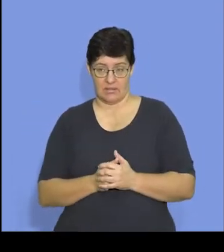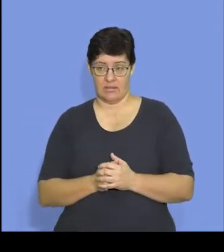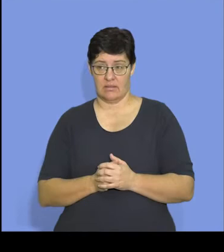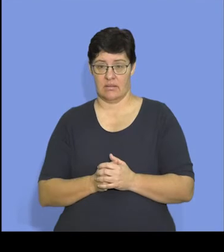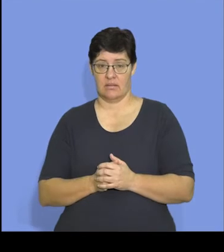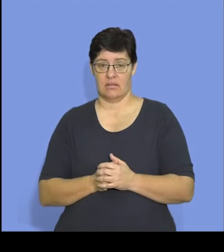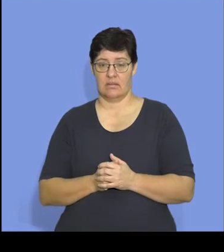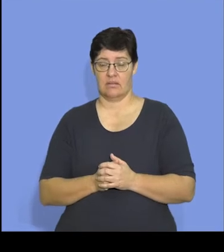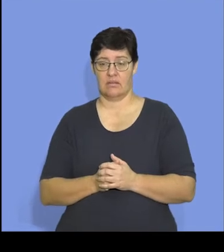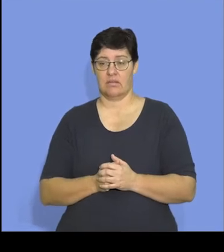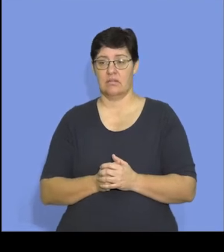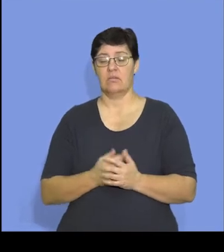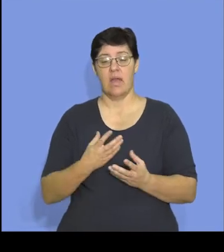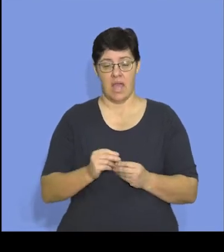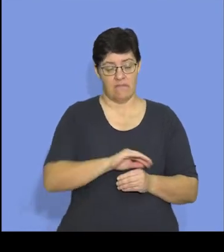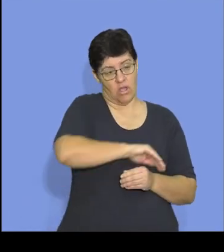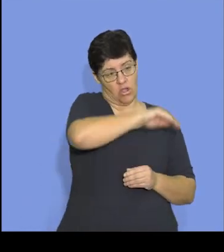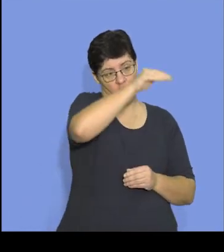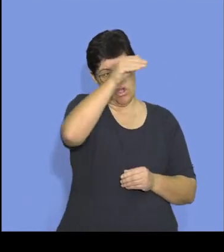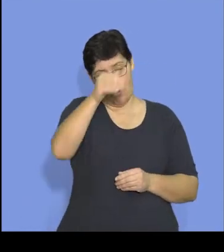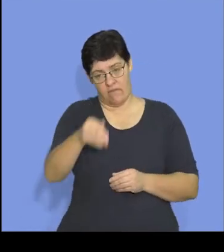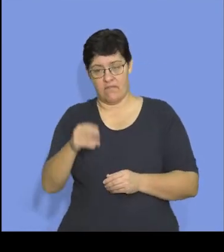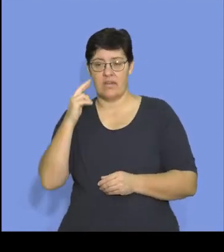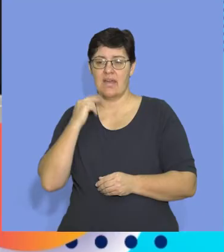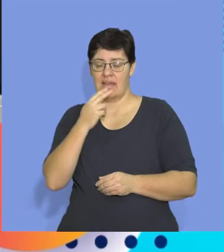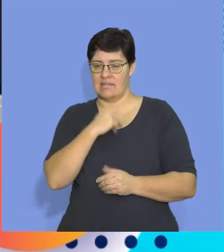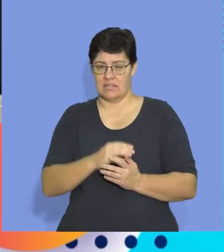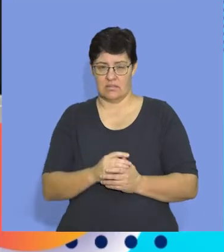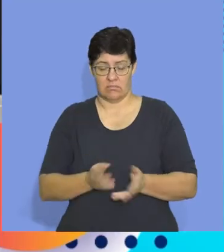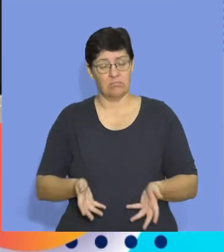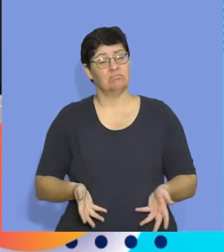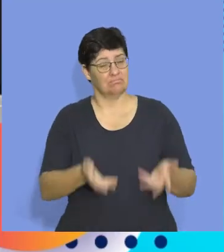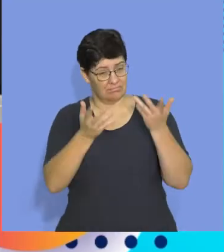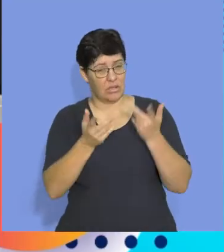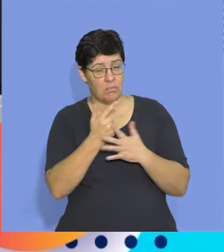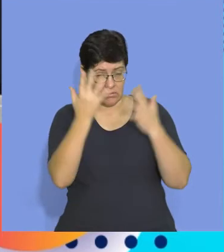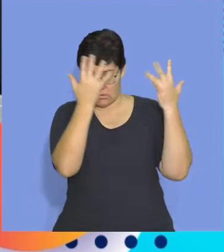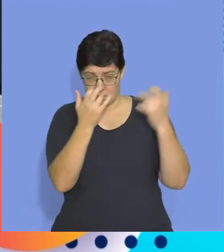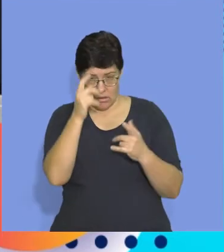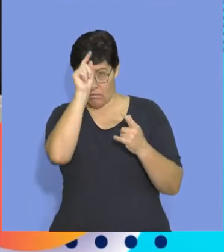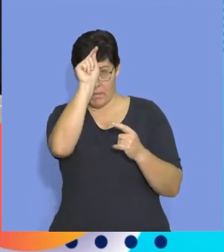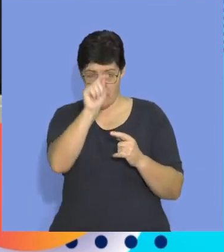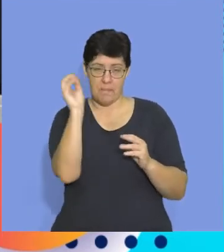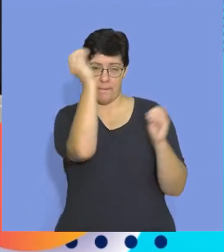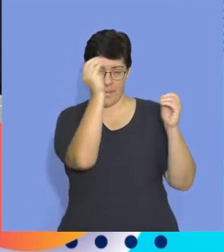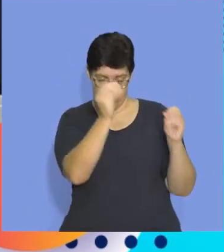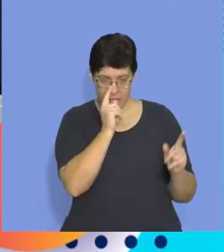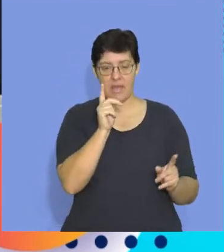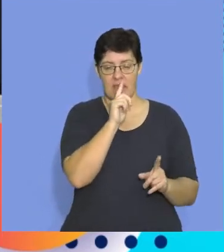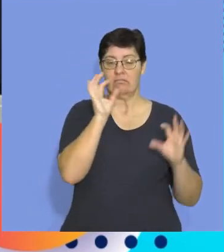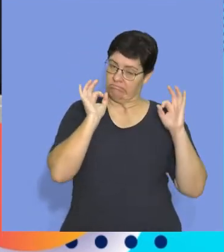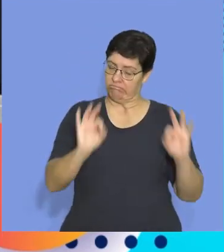so we get a nice curve, okay? So I'm going to leave that to you. You need to just work through that. It's important to do these accurate